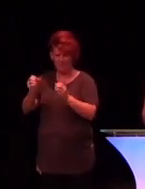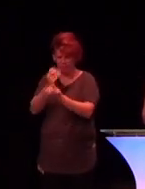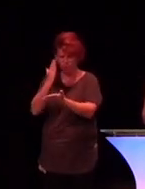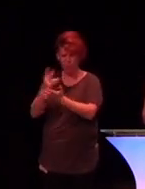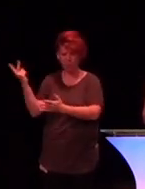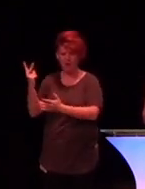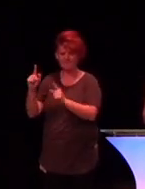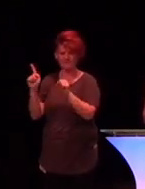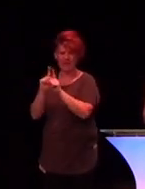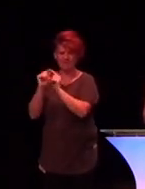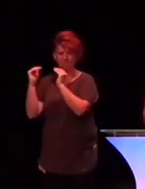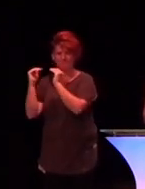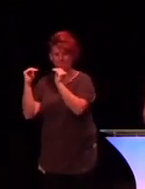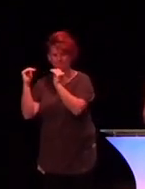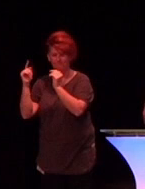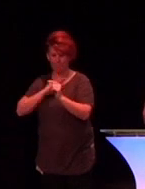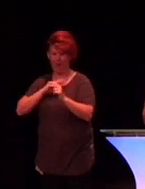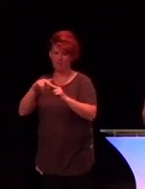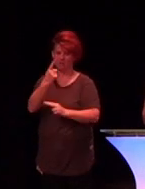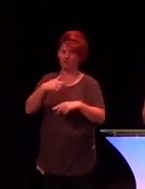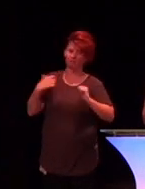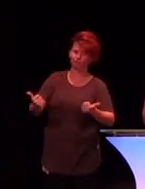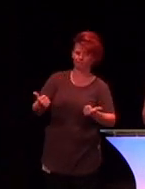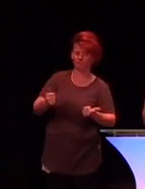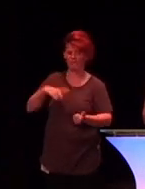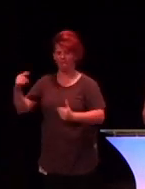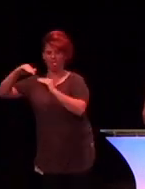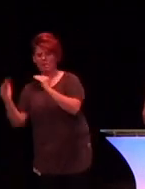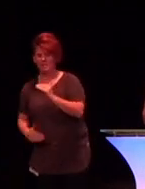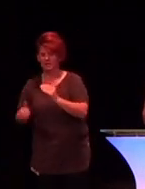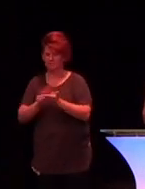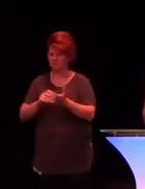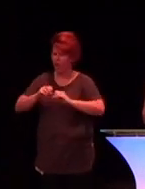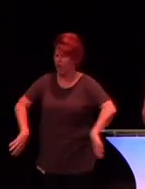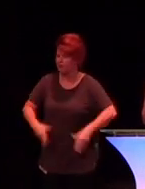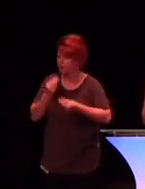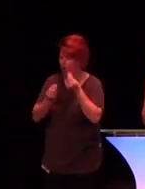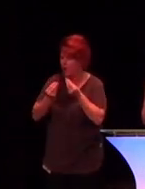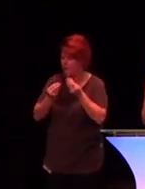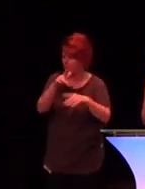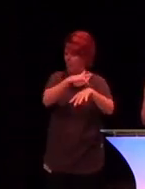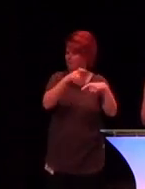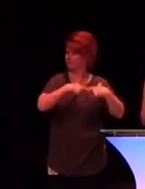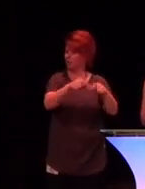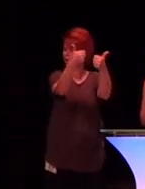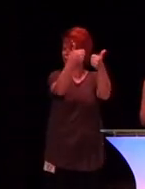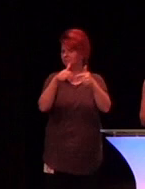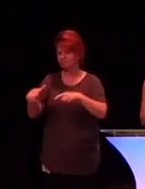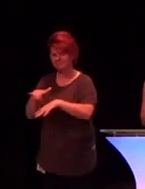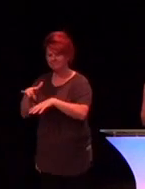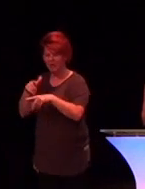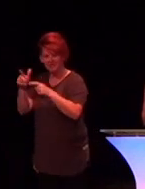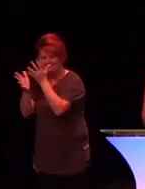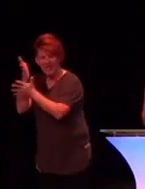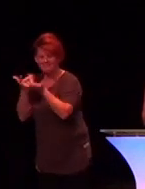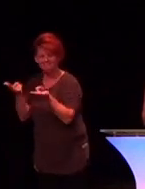they may need to co-work, but make sure they both have the same skill set and ability to match the performance, so things don't get